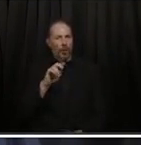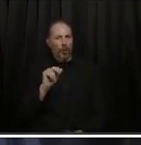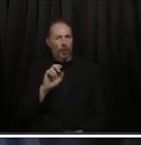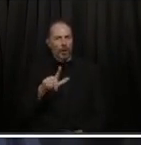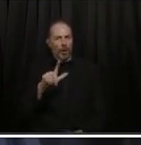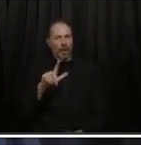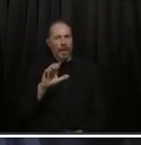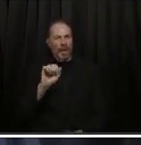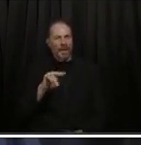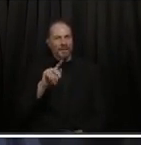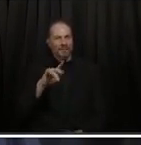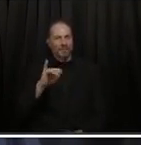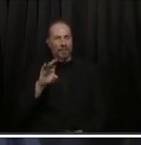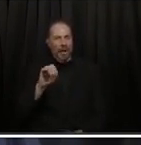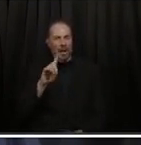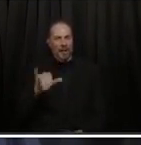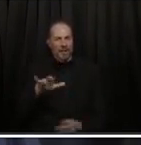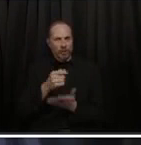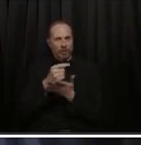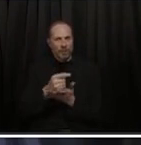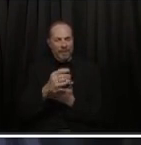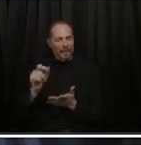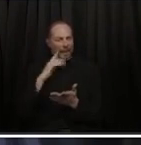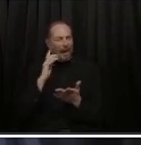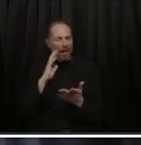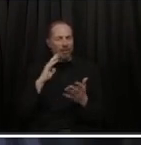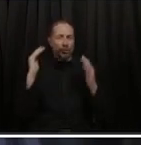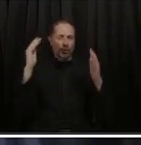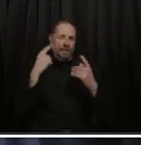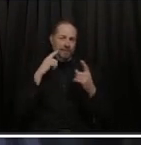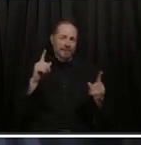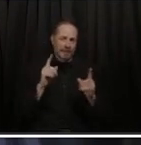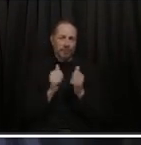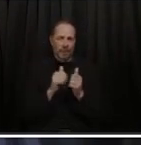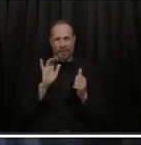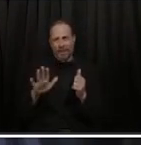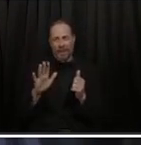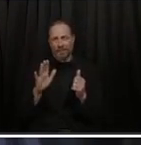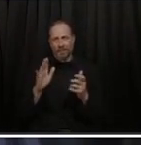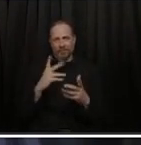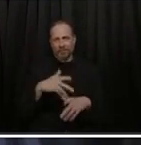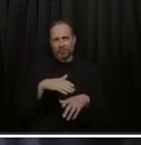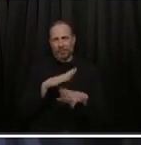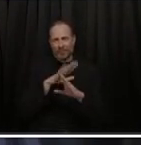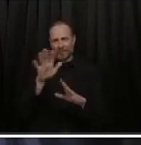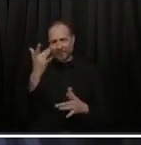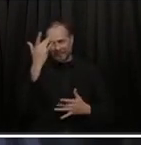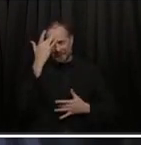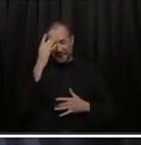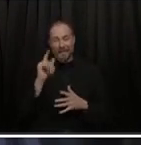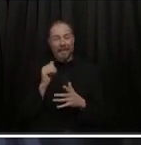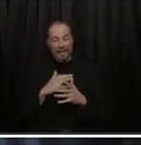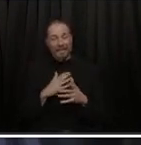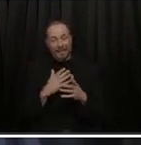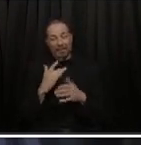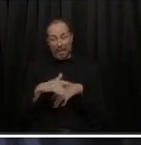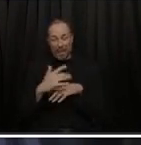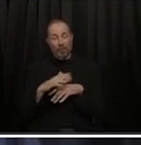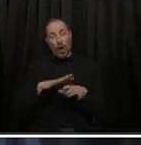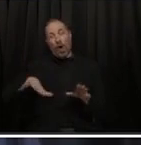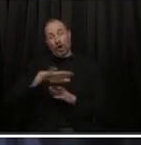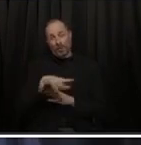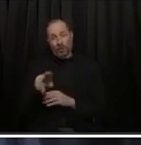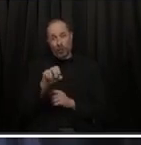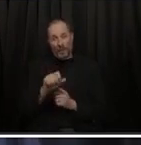impact on the outcome for yourself, and I encourage you to get it. It is widely available in centers across our state and usually